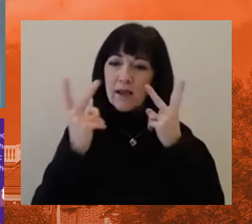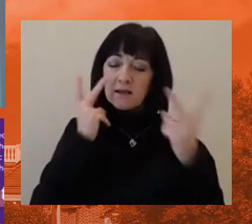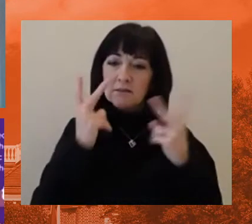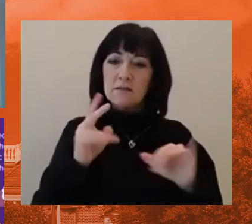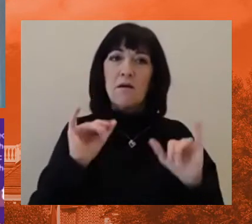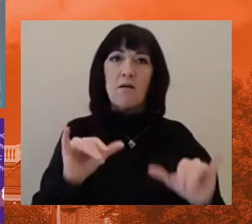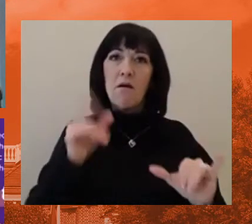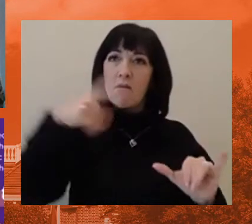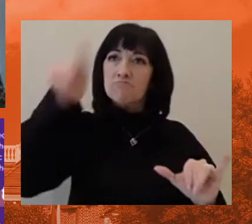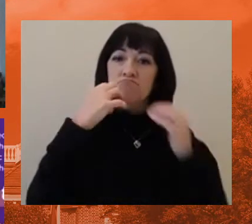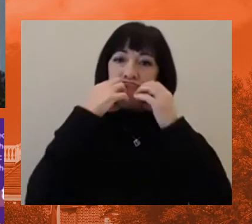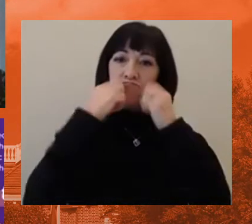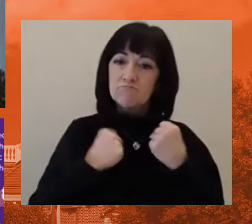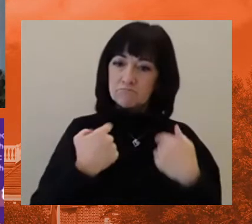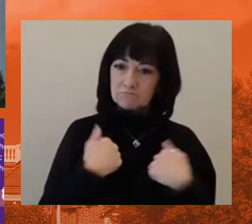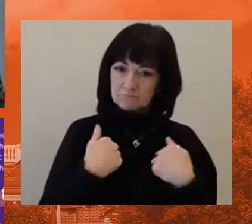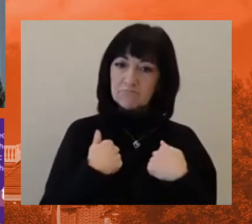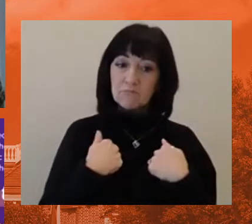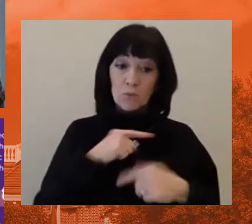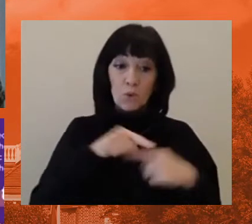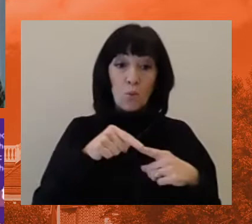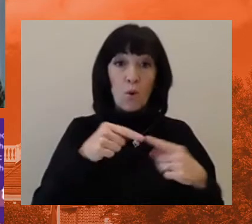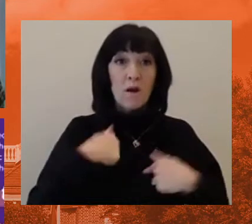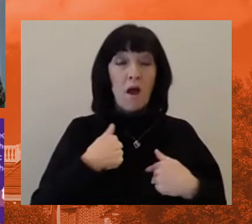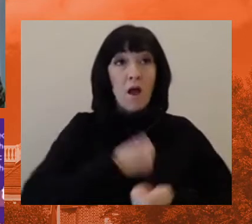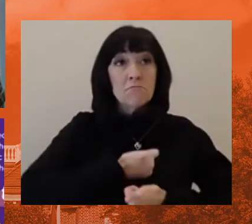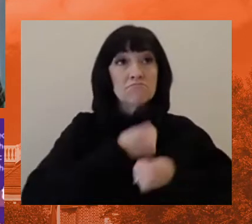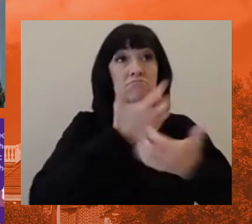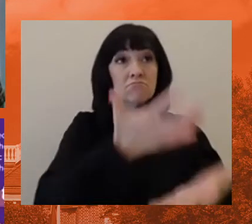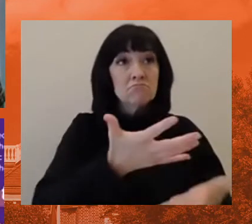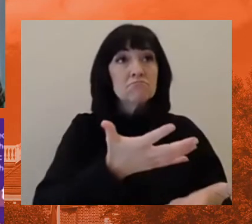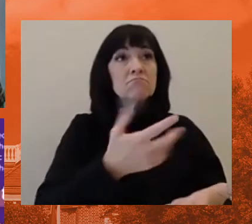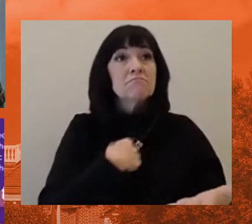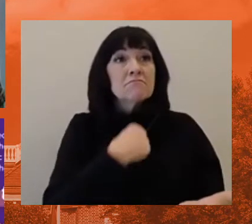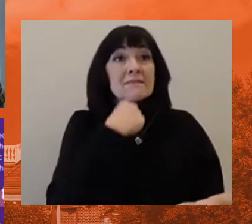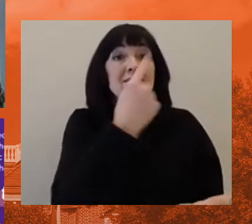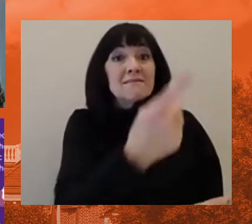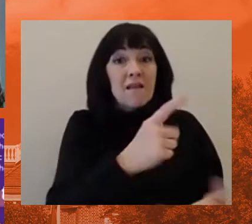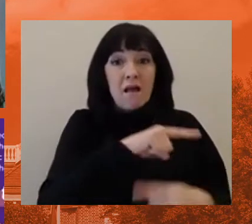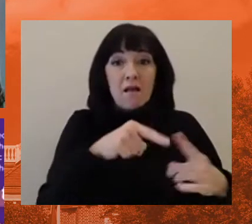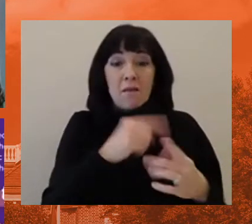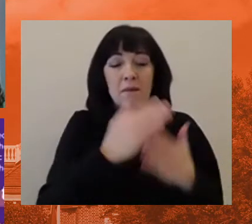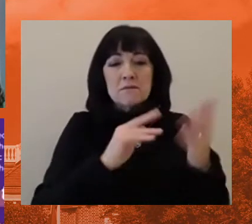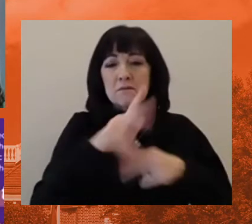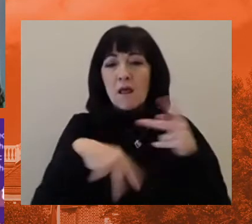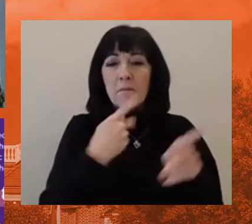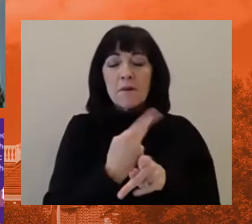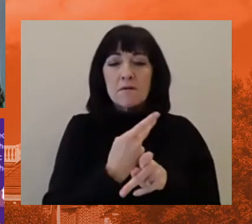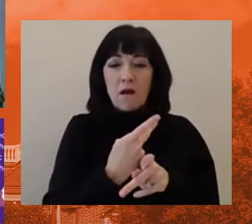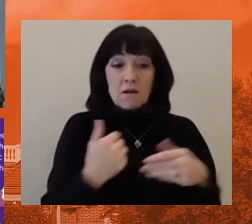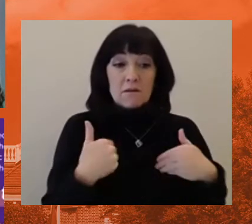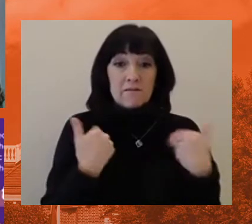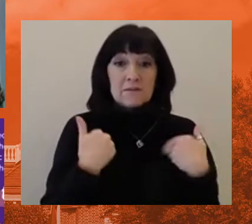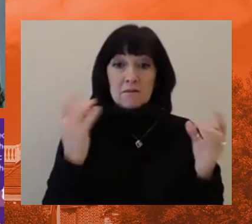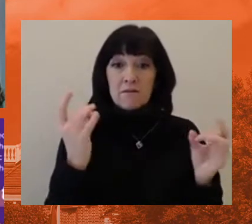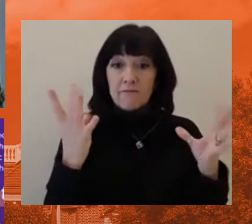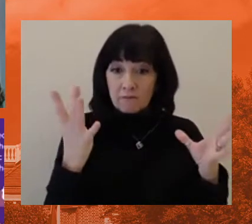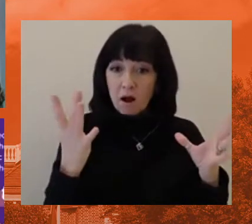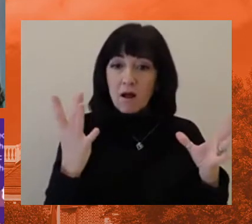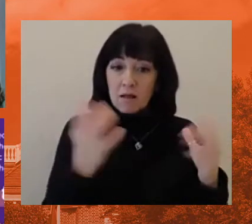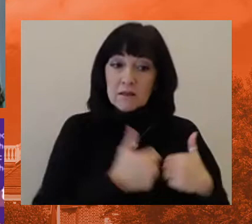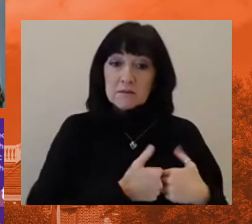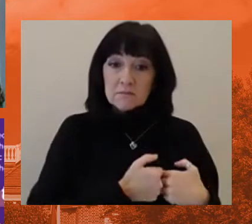they experience some form of dating violence. Dating violence among teens is unfortunately